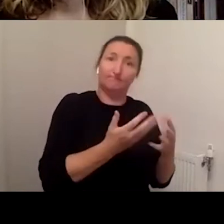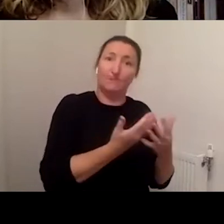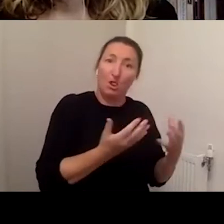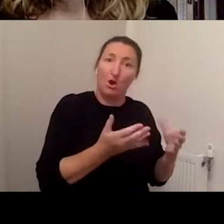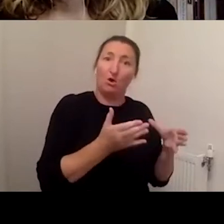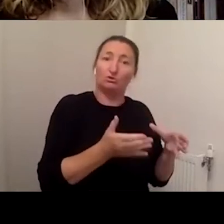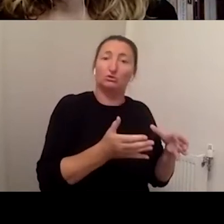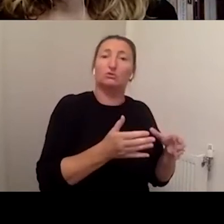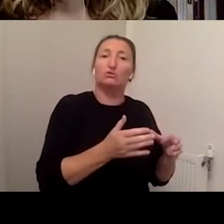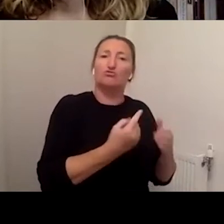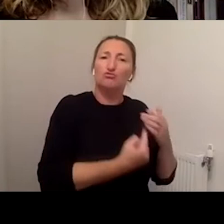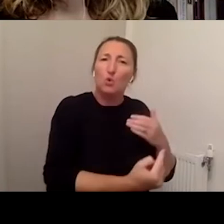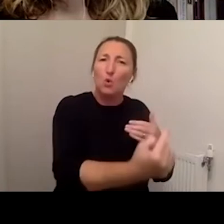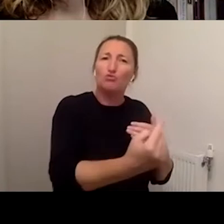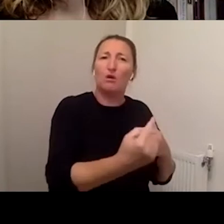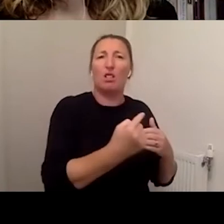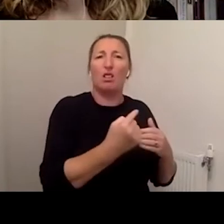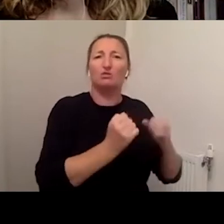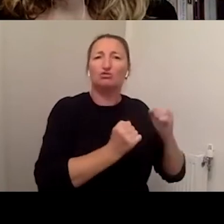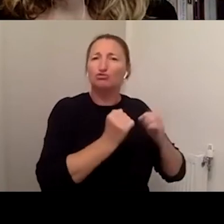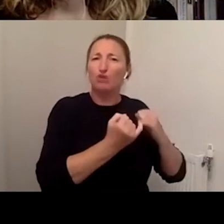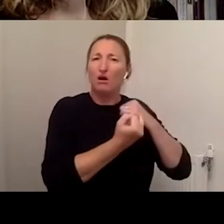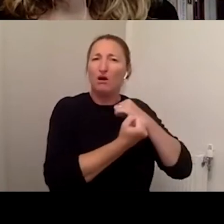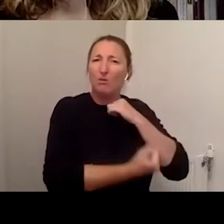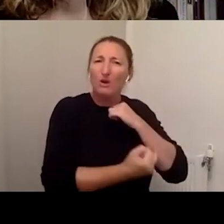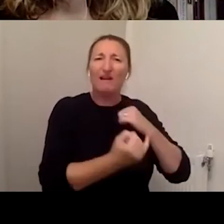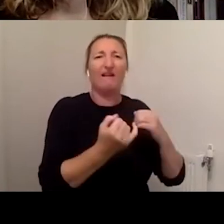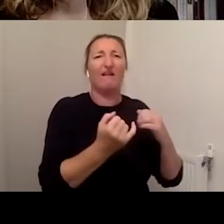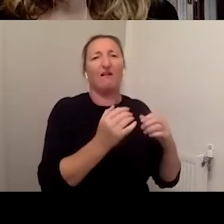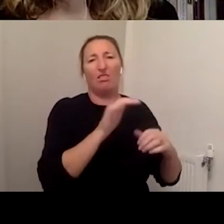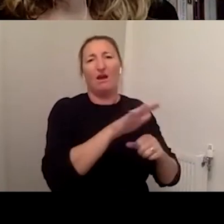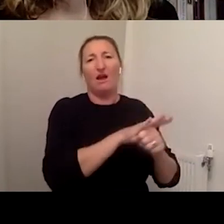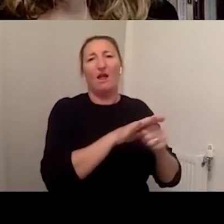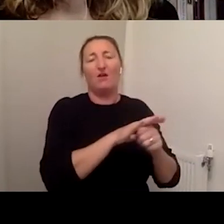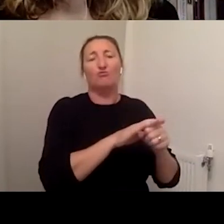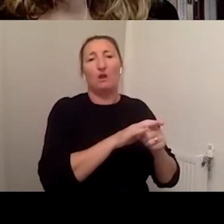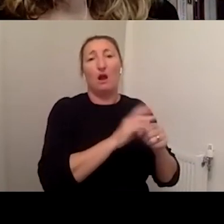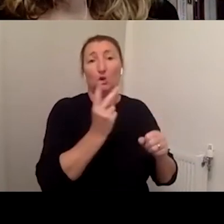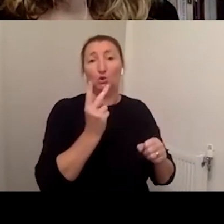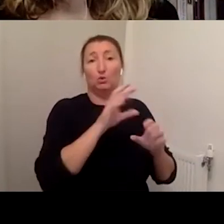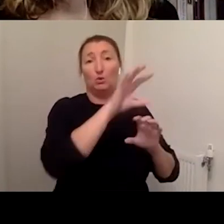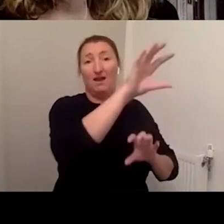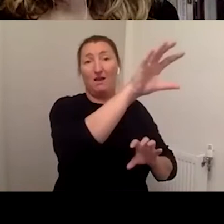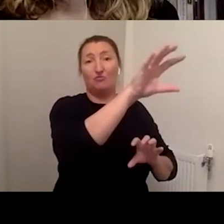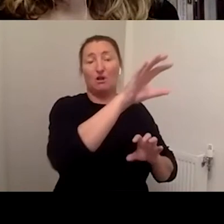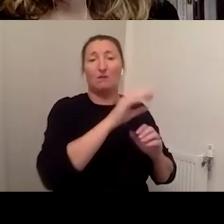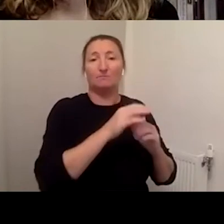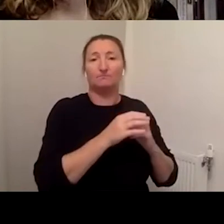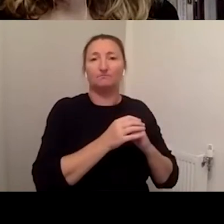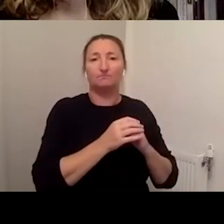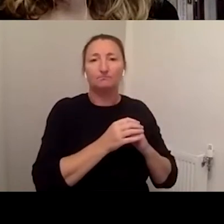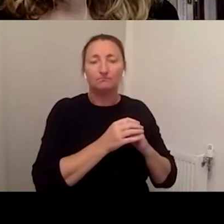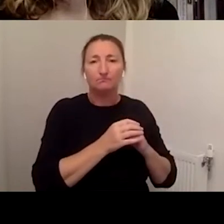actually rural, structurally weak areas. And specifically 2 of them, Lausitz and the area